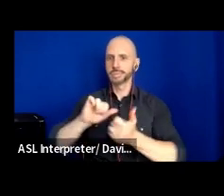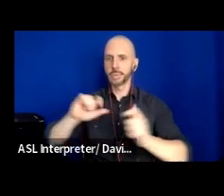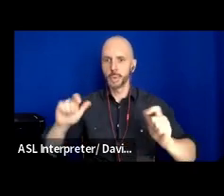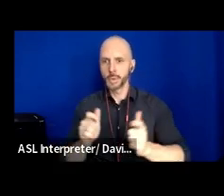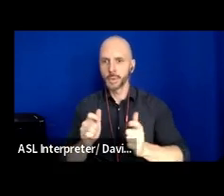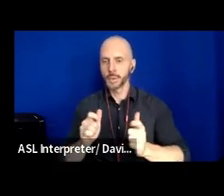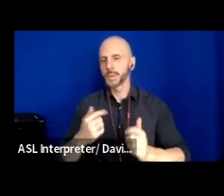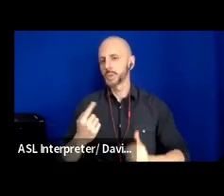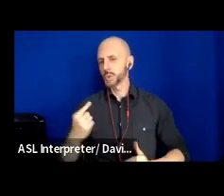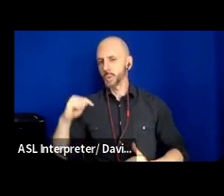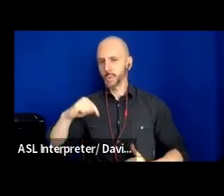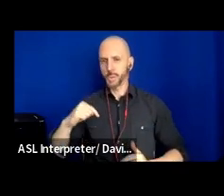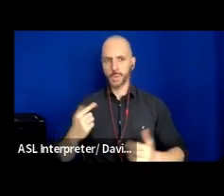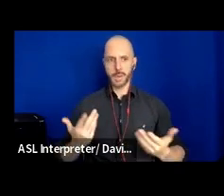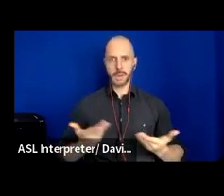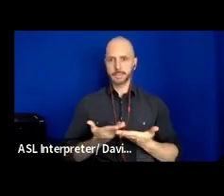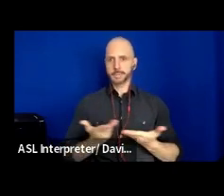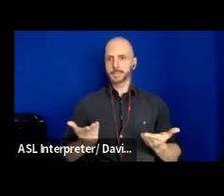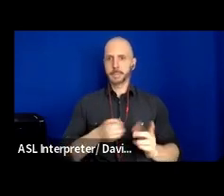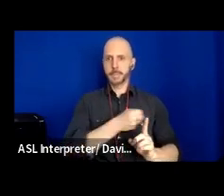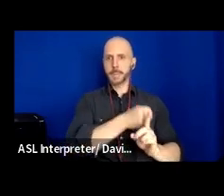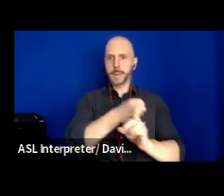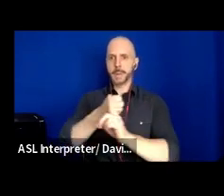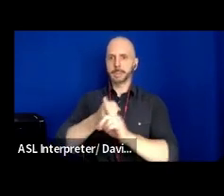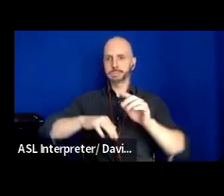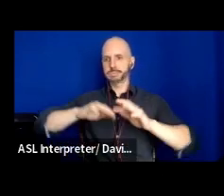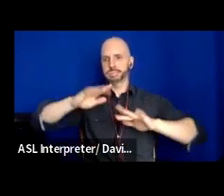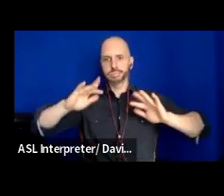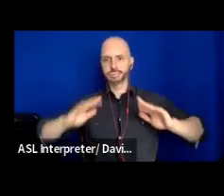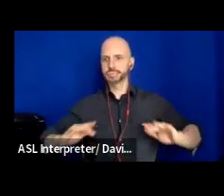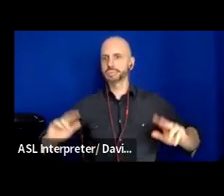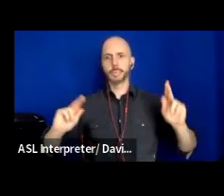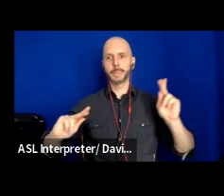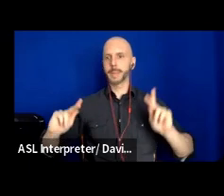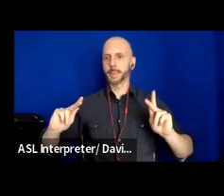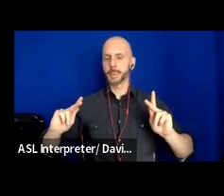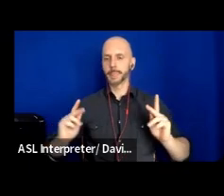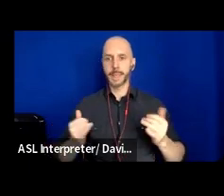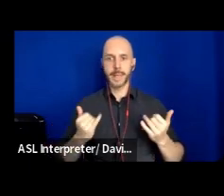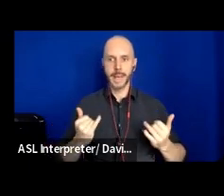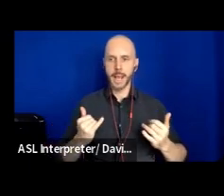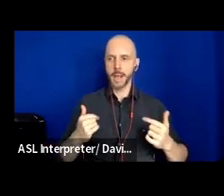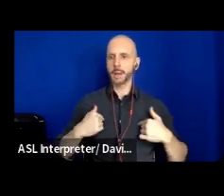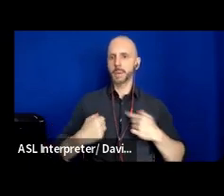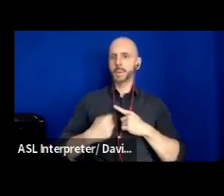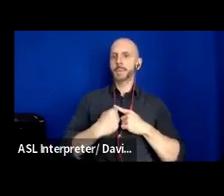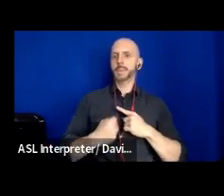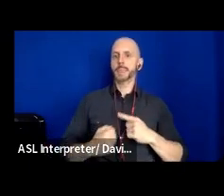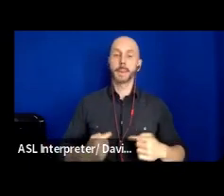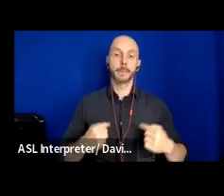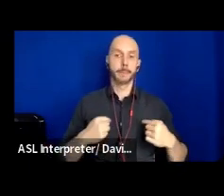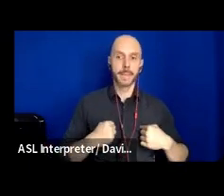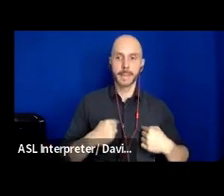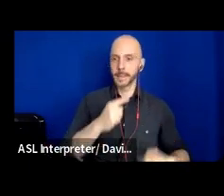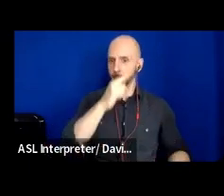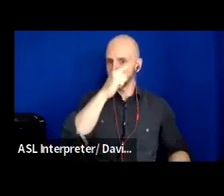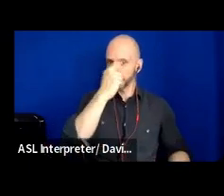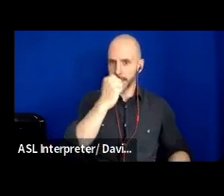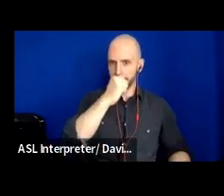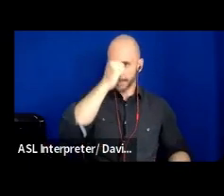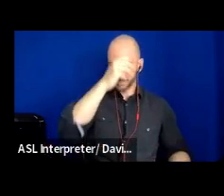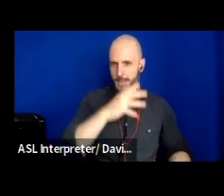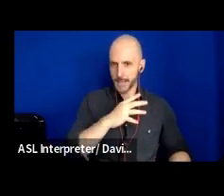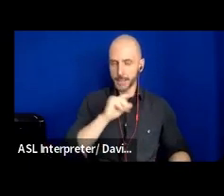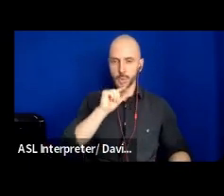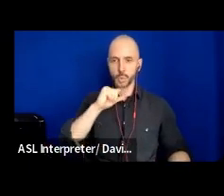Black man that certainly experiences racism and understands it, as a queer man that, as at the intersection as also as a Black queer man, lots of ways that I understand